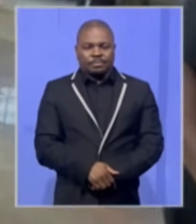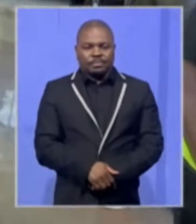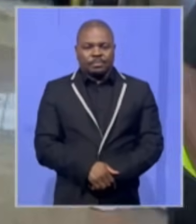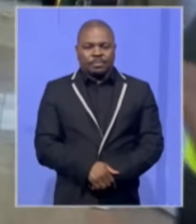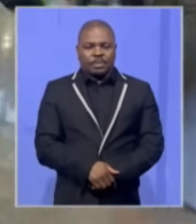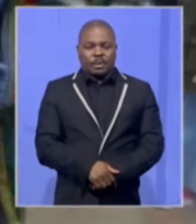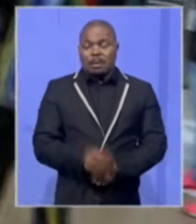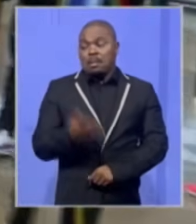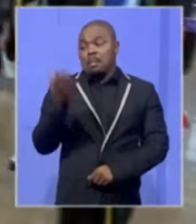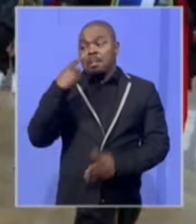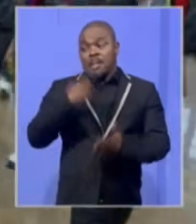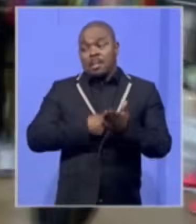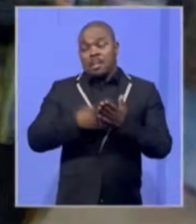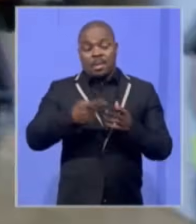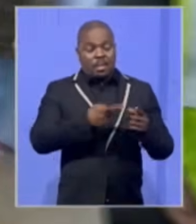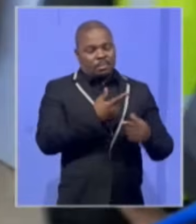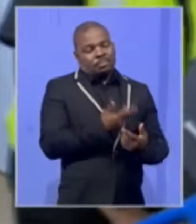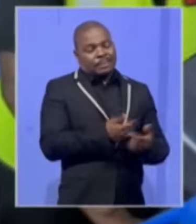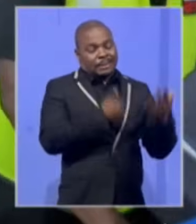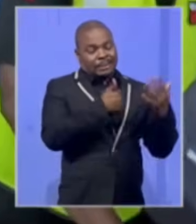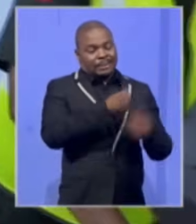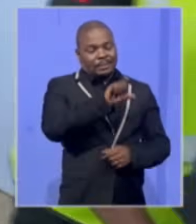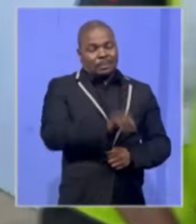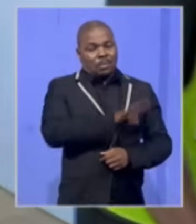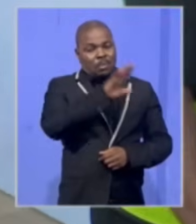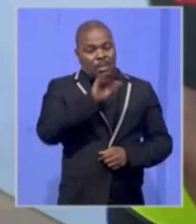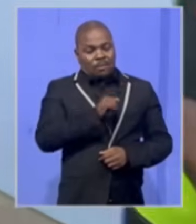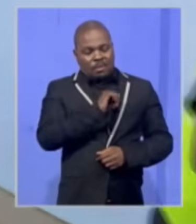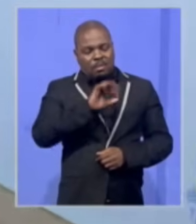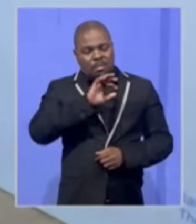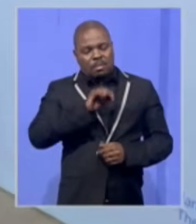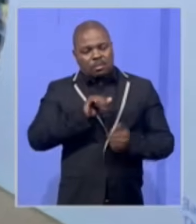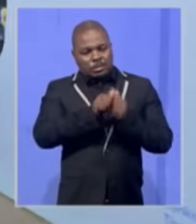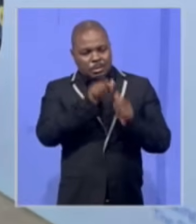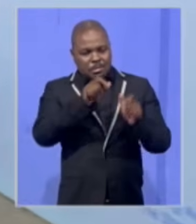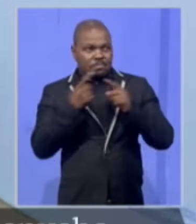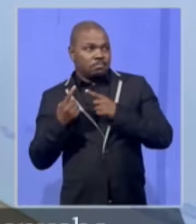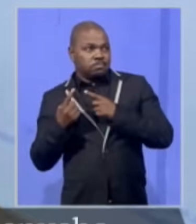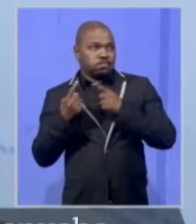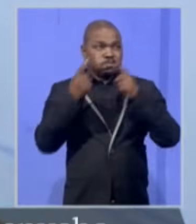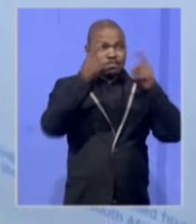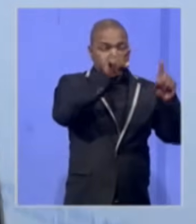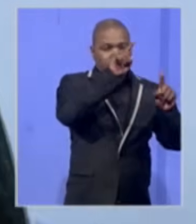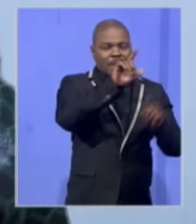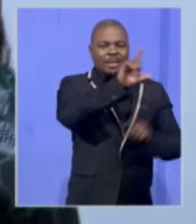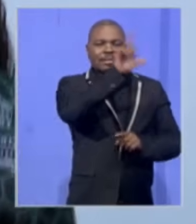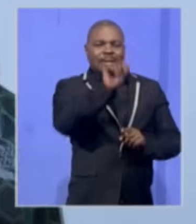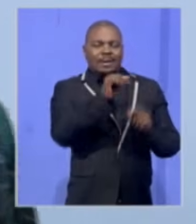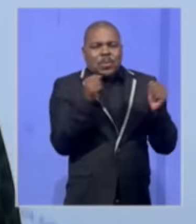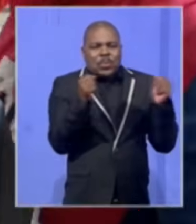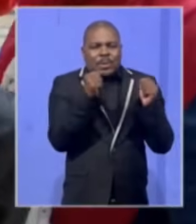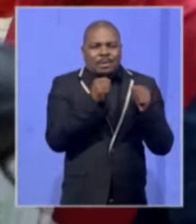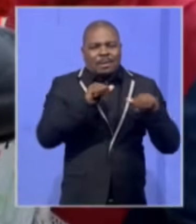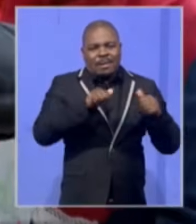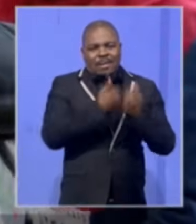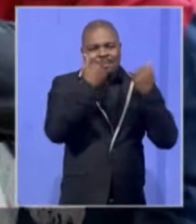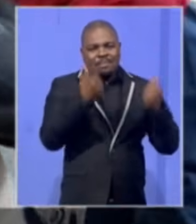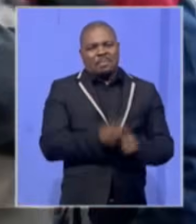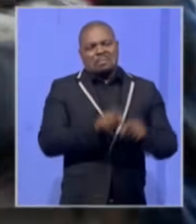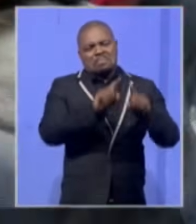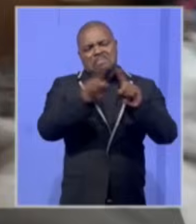Beke sa tswang go feta baatlete ba le barataro ba rometse kwa Italy go ya go emela naga kwa Winter Games. Ba nnile le seabe mo metshamekong e